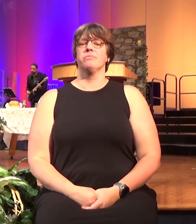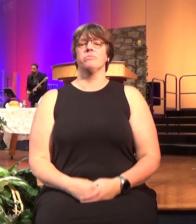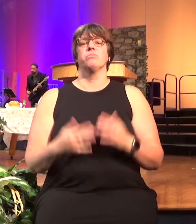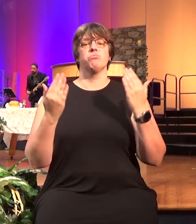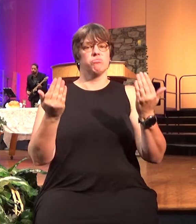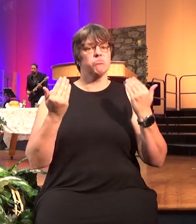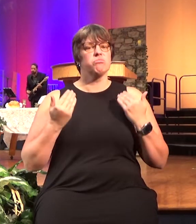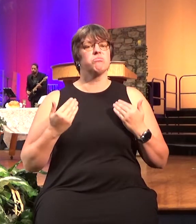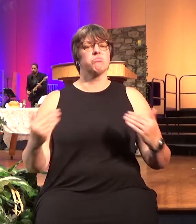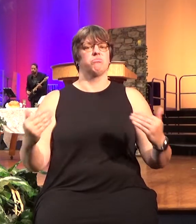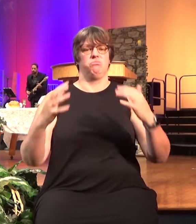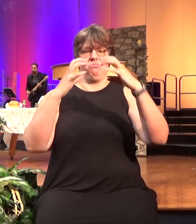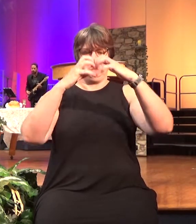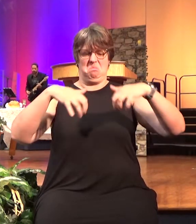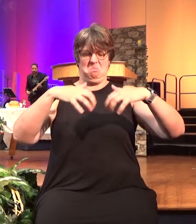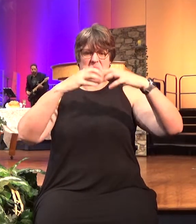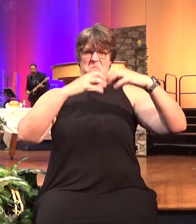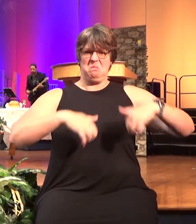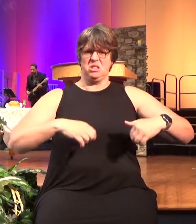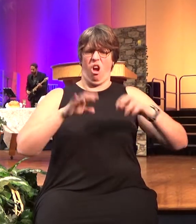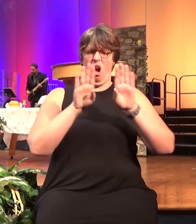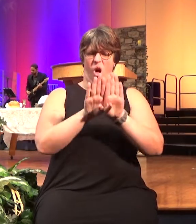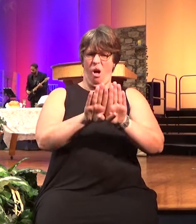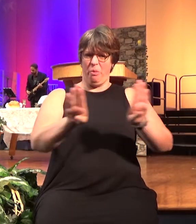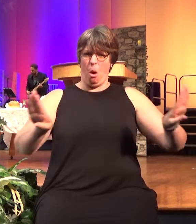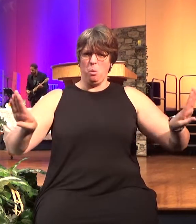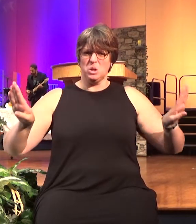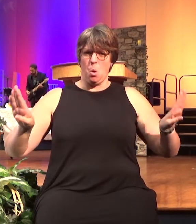find? Yeah.